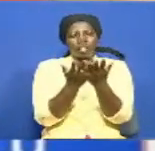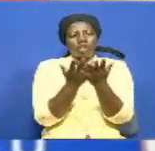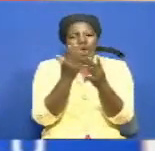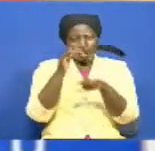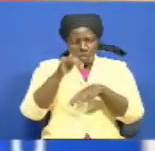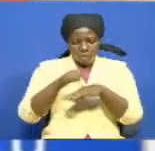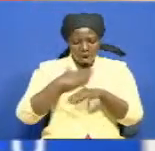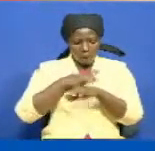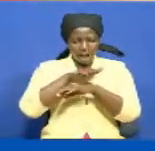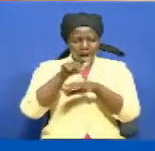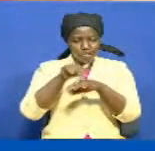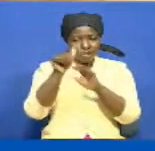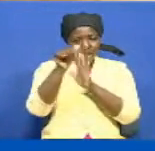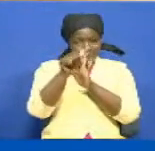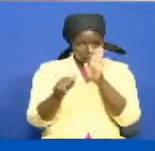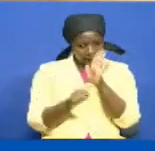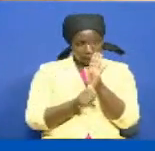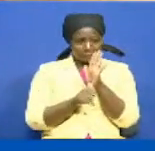national agenda.